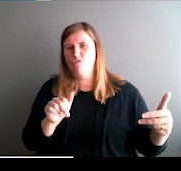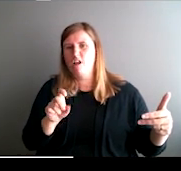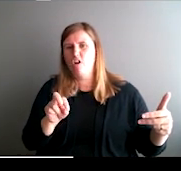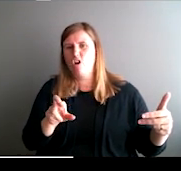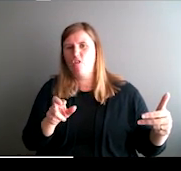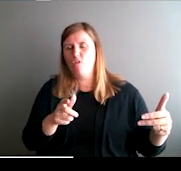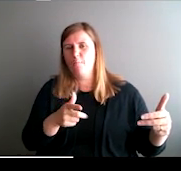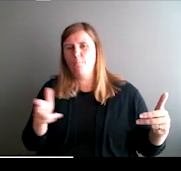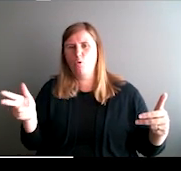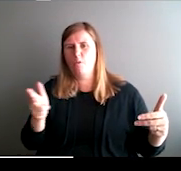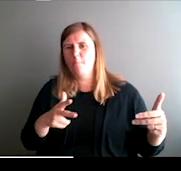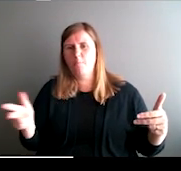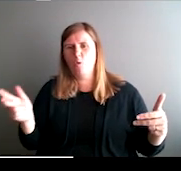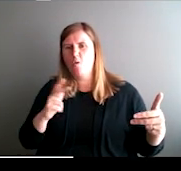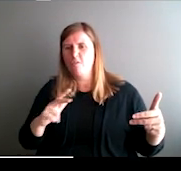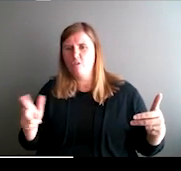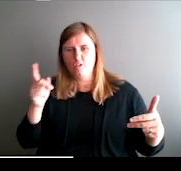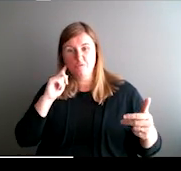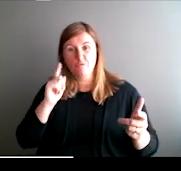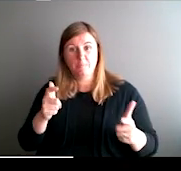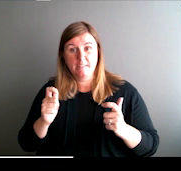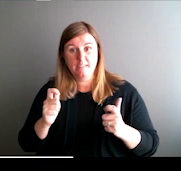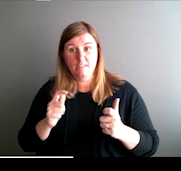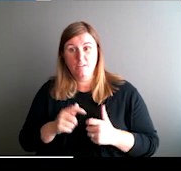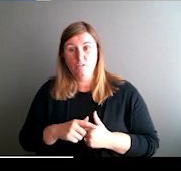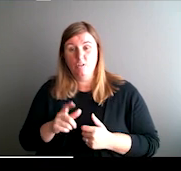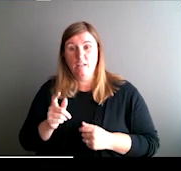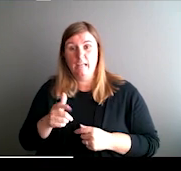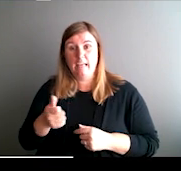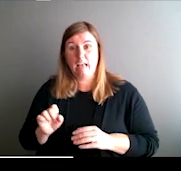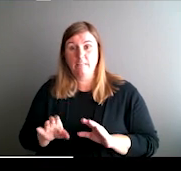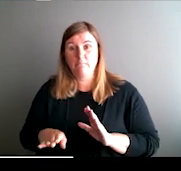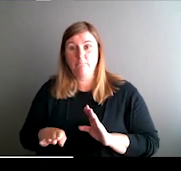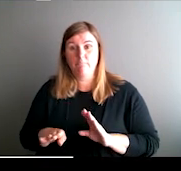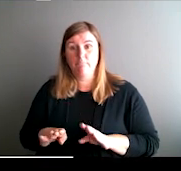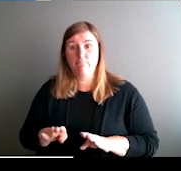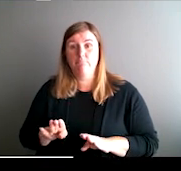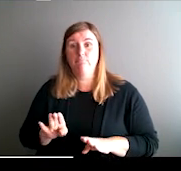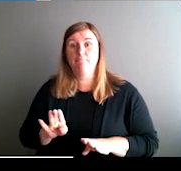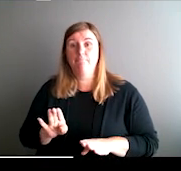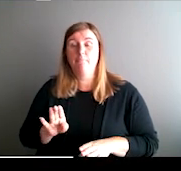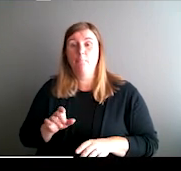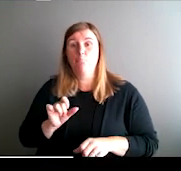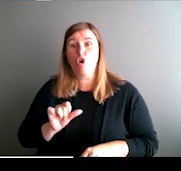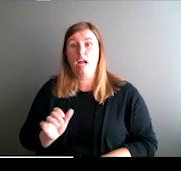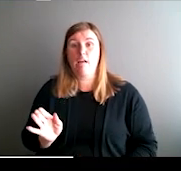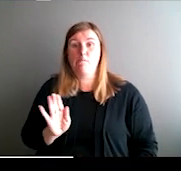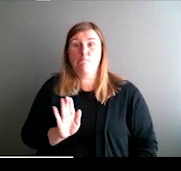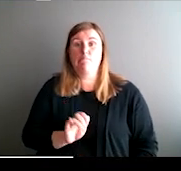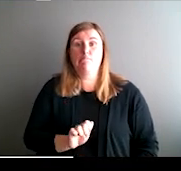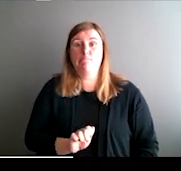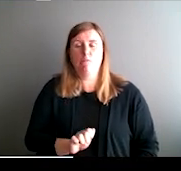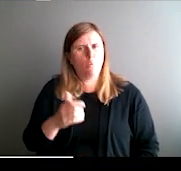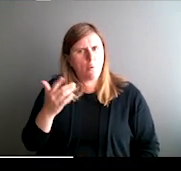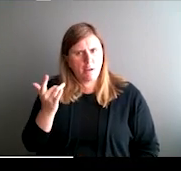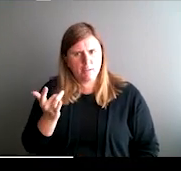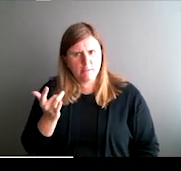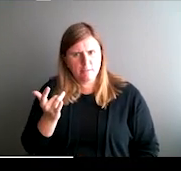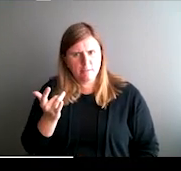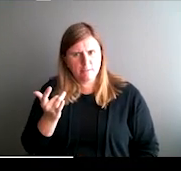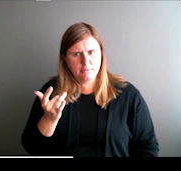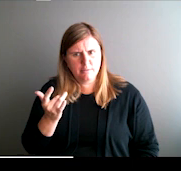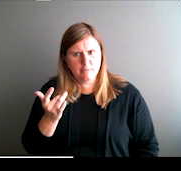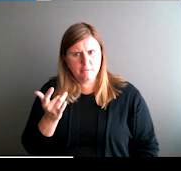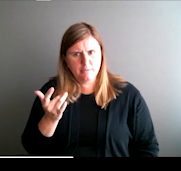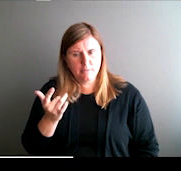pulling people over for speeding. You take your foot off the gas, you may even press the brake. Why do you do that?